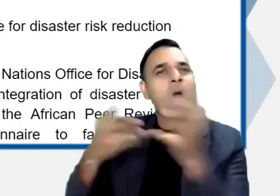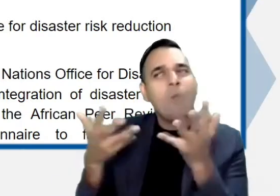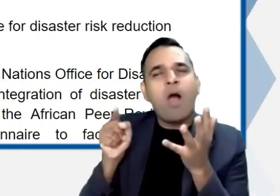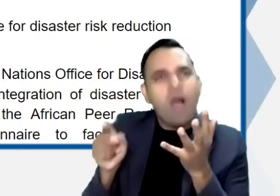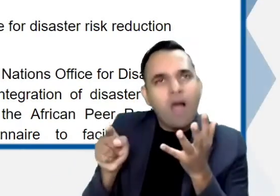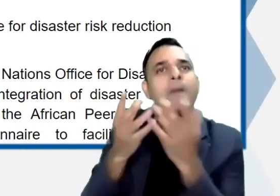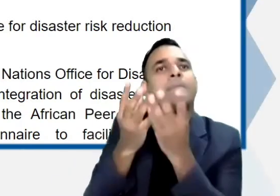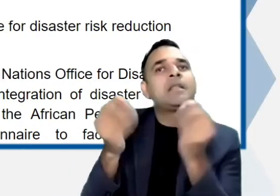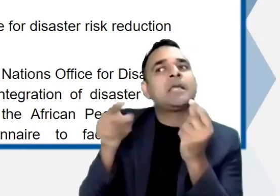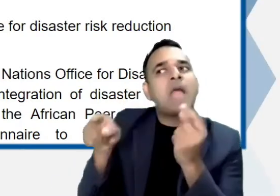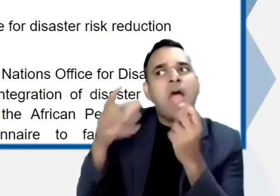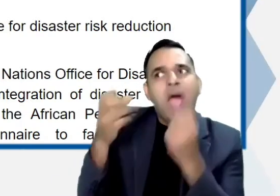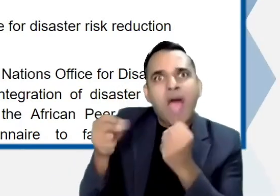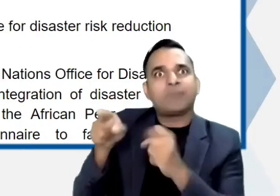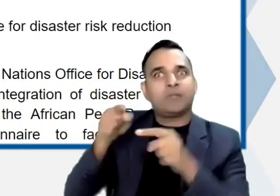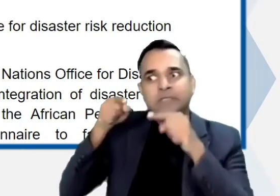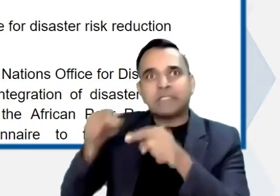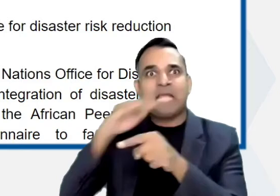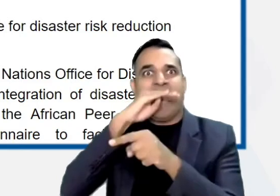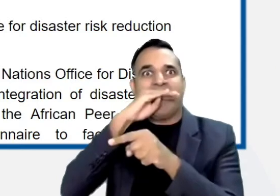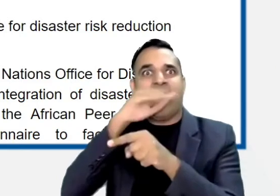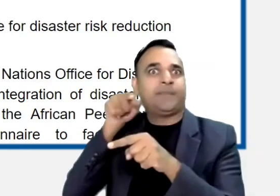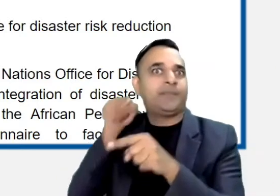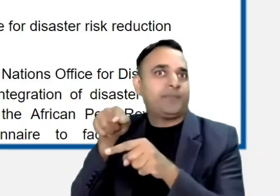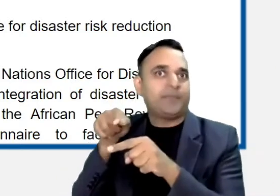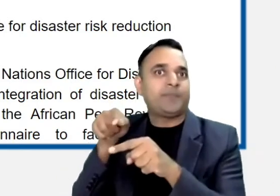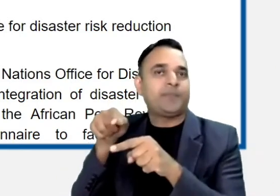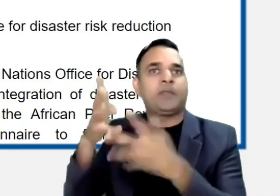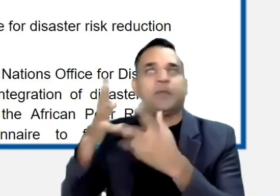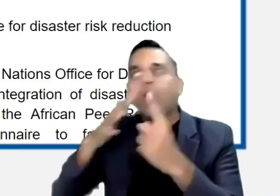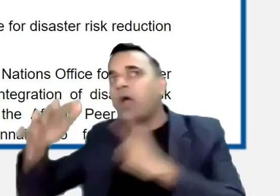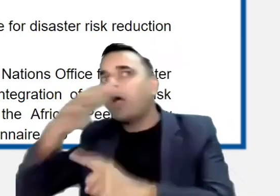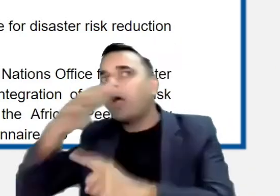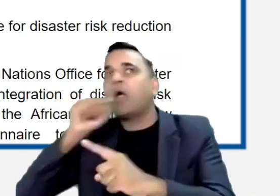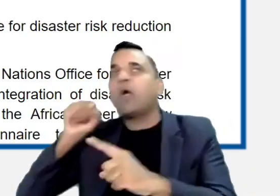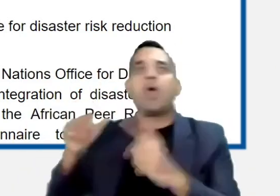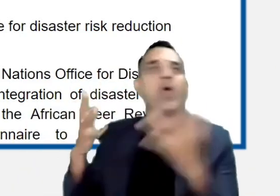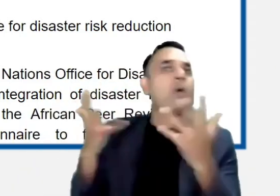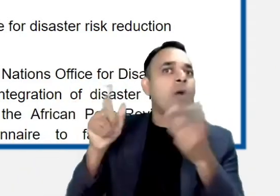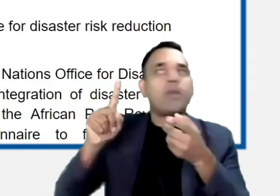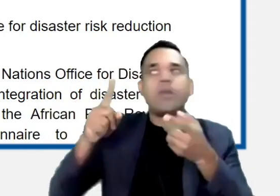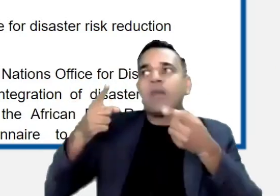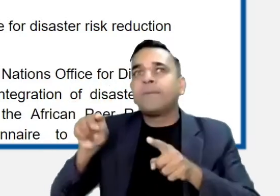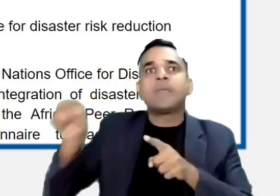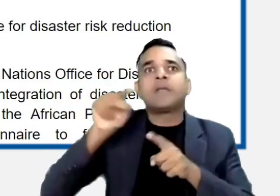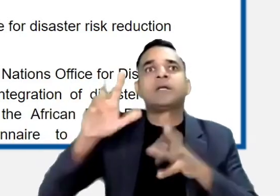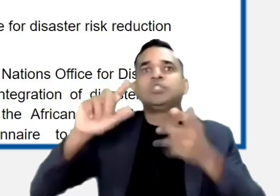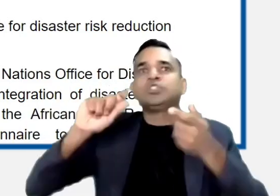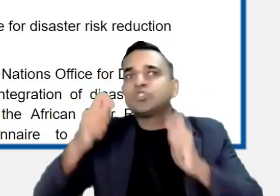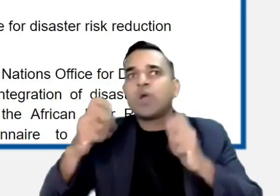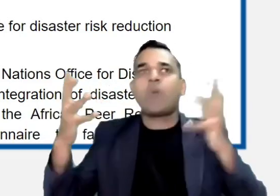please let us see it clearly. Urge member states to ensure the development and use of multi-hazard and multi-sector risk